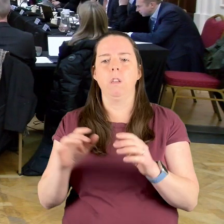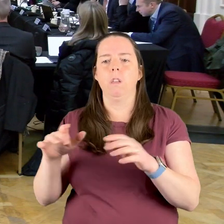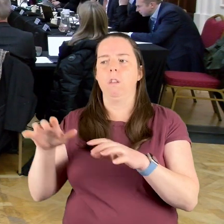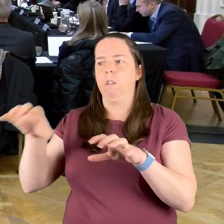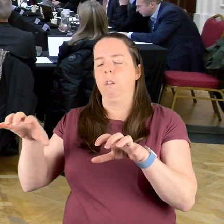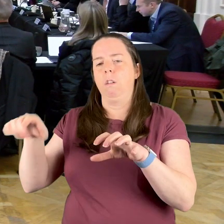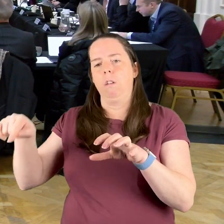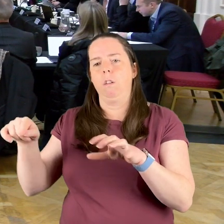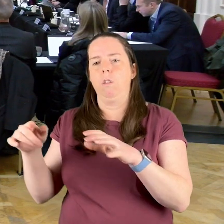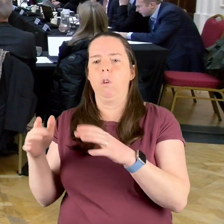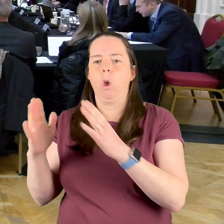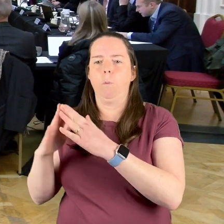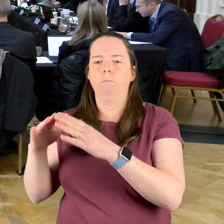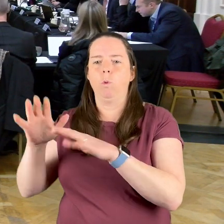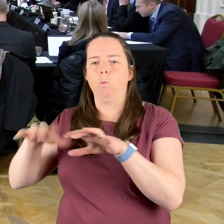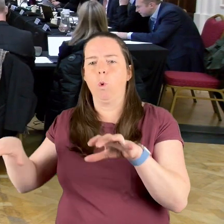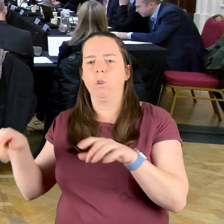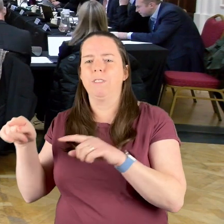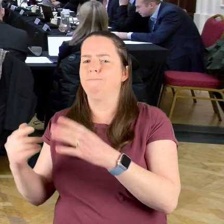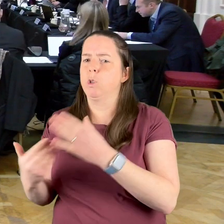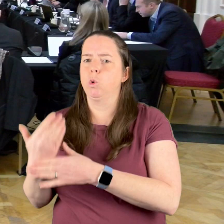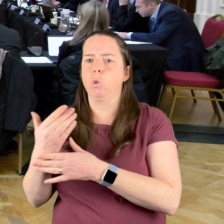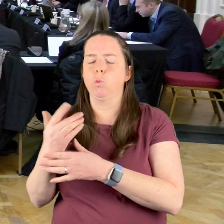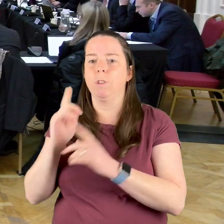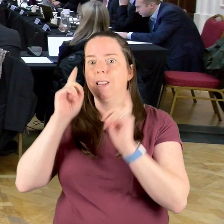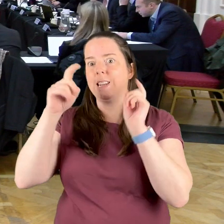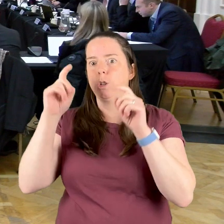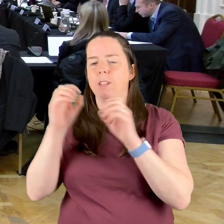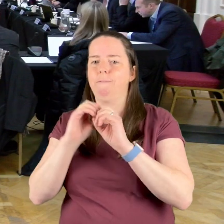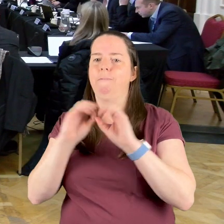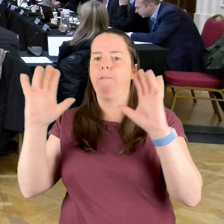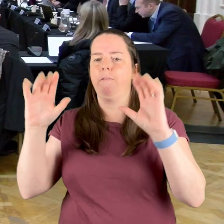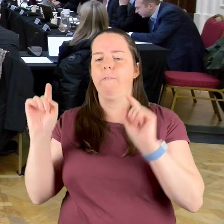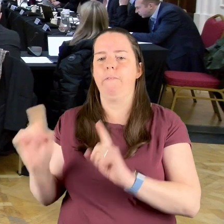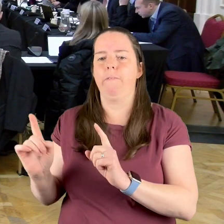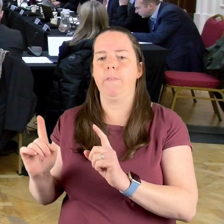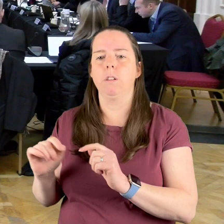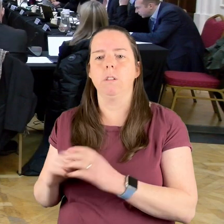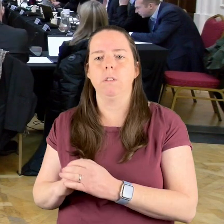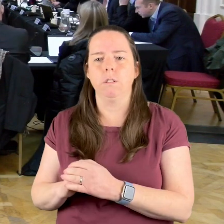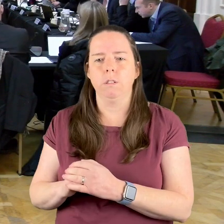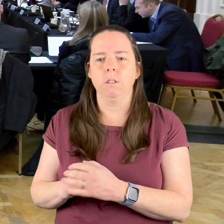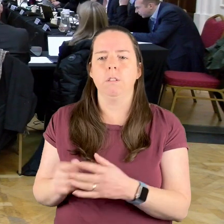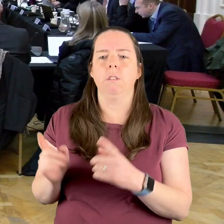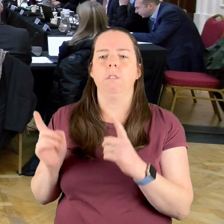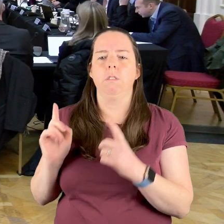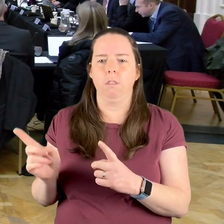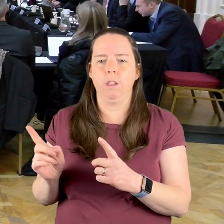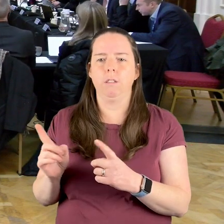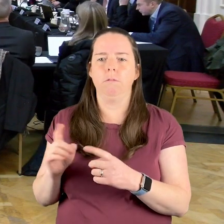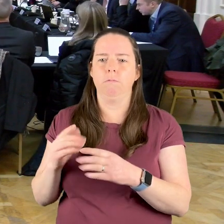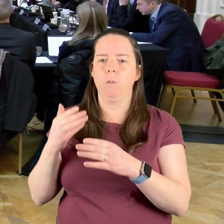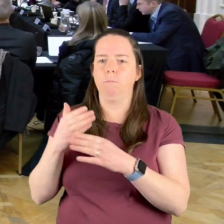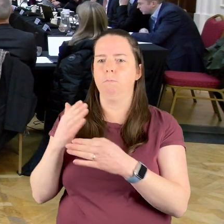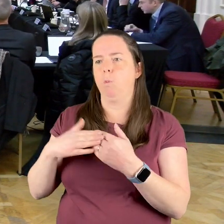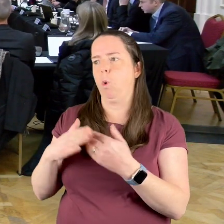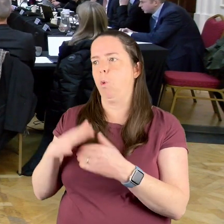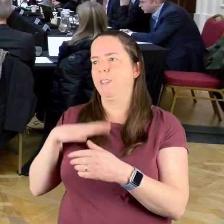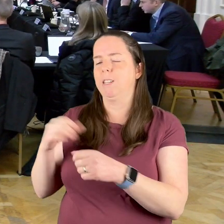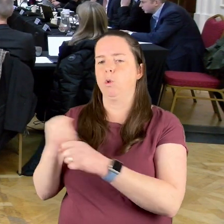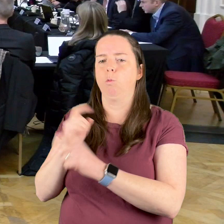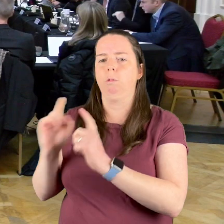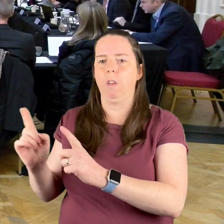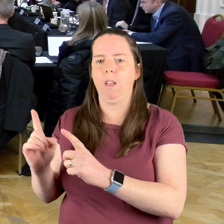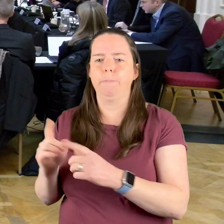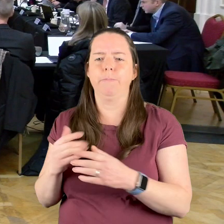the patch. Virtual wards are a relatively new initiative, and there's more we need to do there. We're working with acute